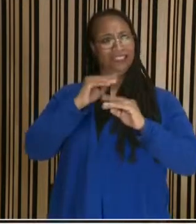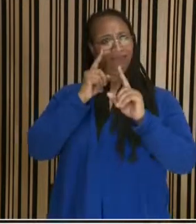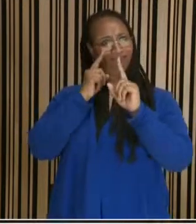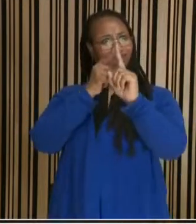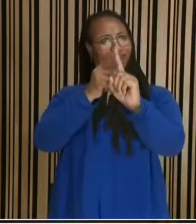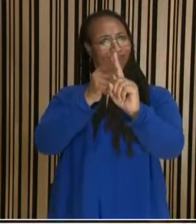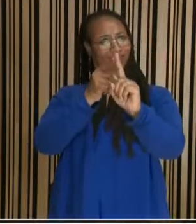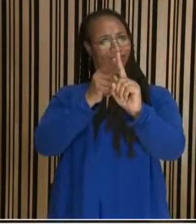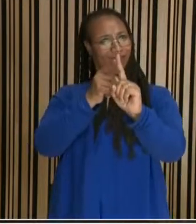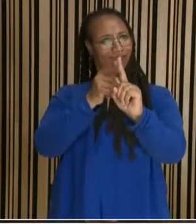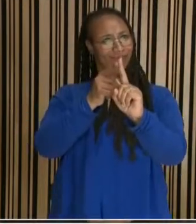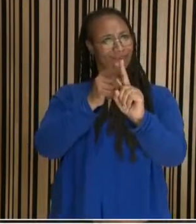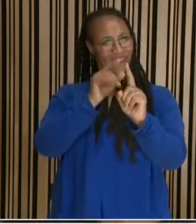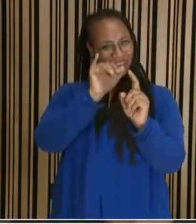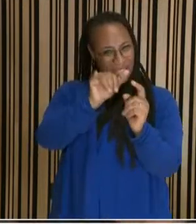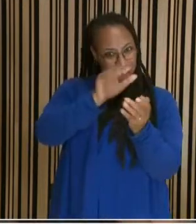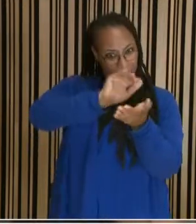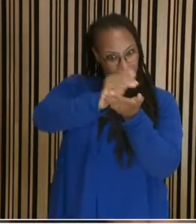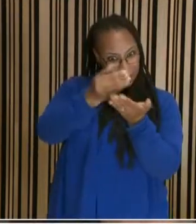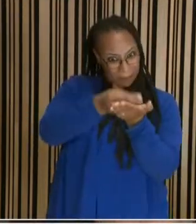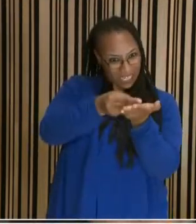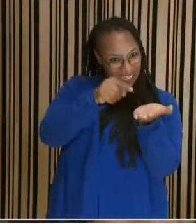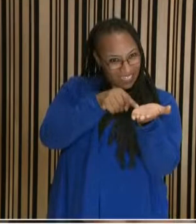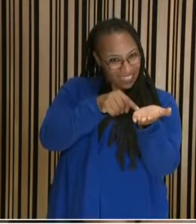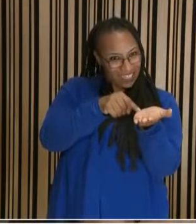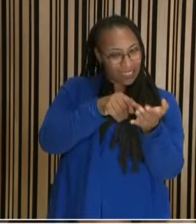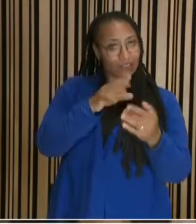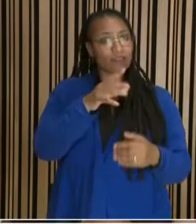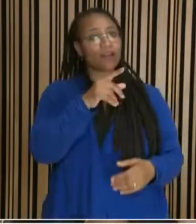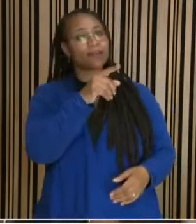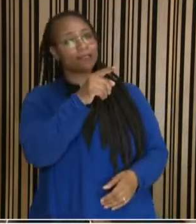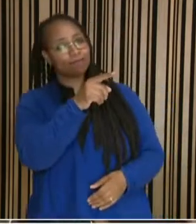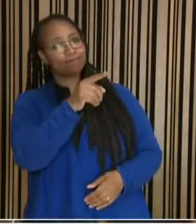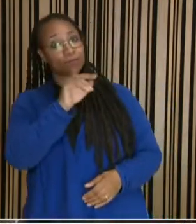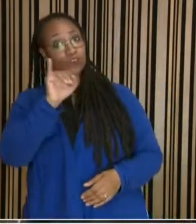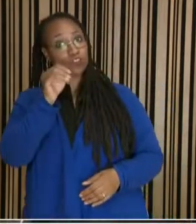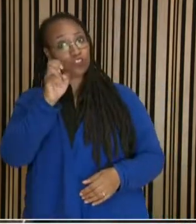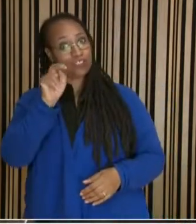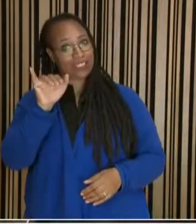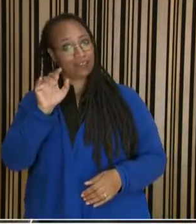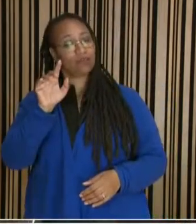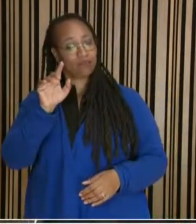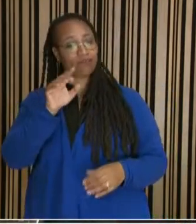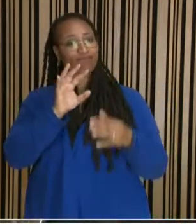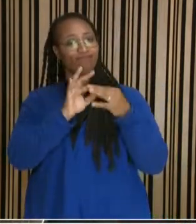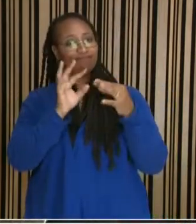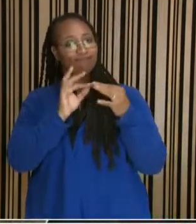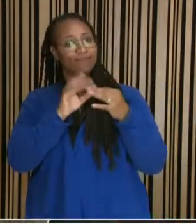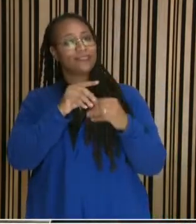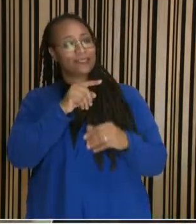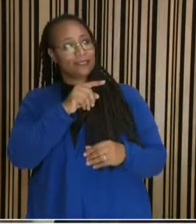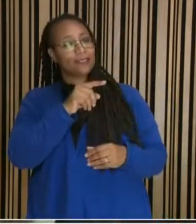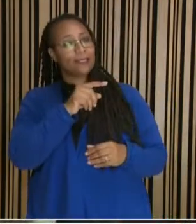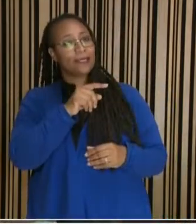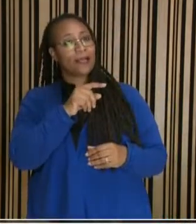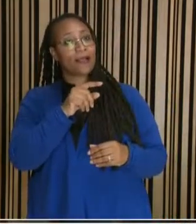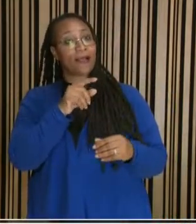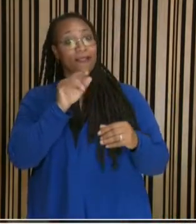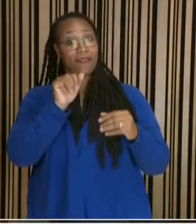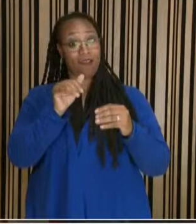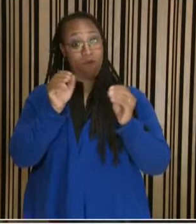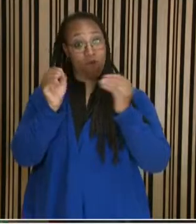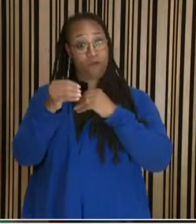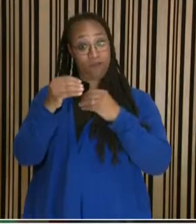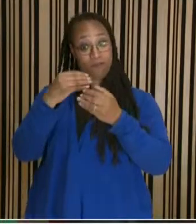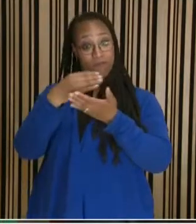in? Thank you for the question. My name is Jenny Reed, and I am Mayor Bowser's Director of the Office of Budget and Performance Management. We continue to